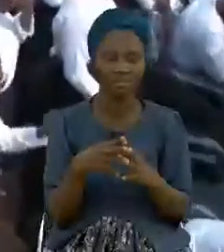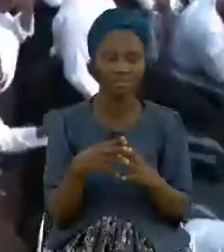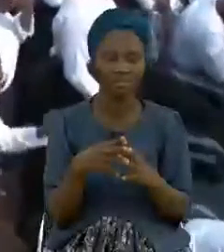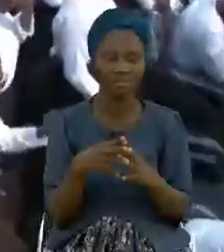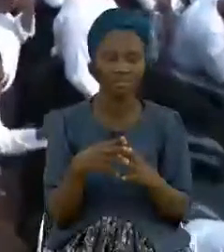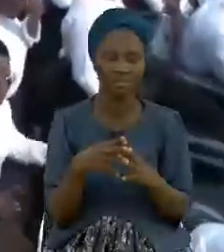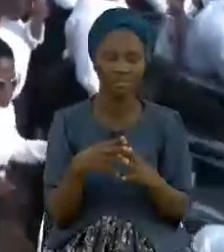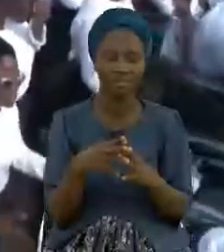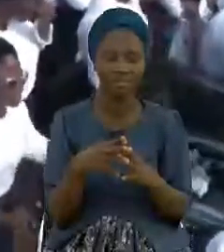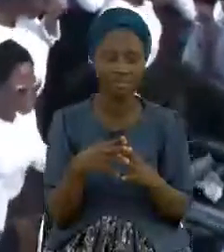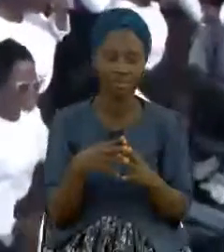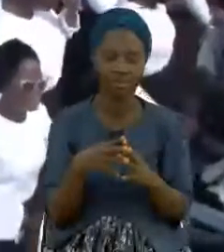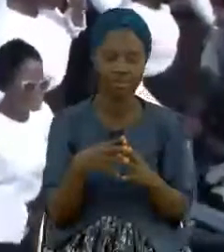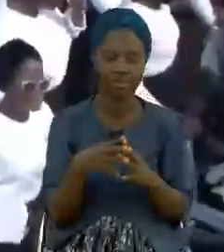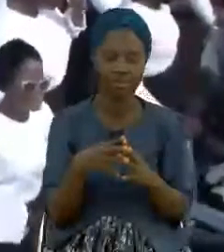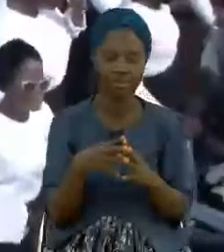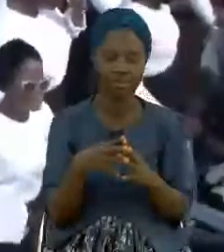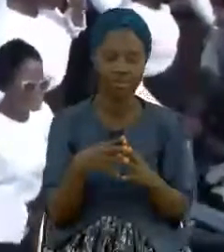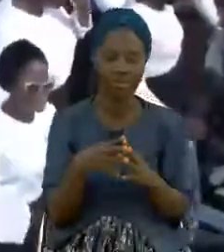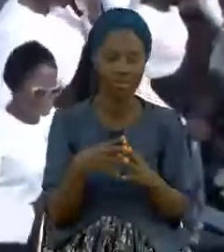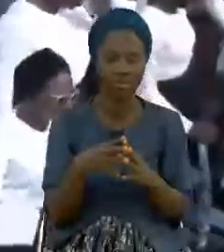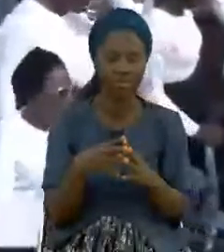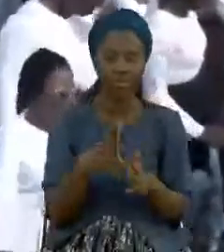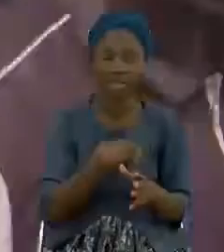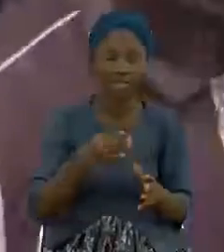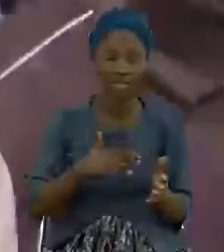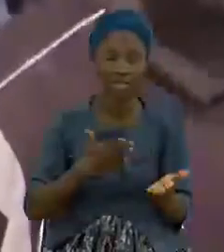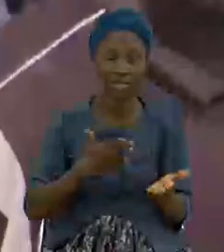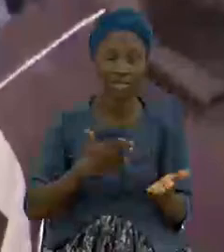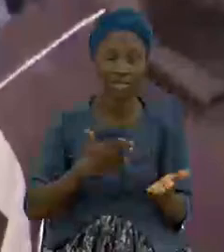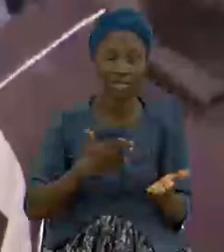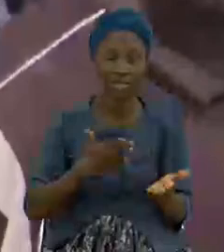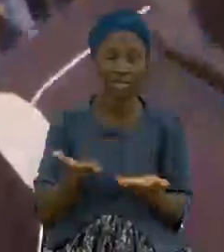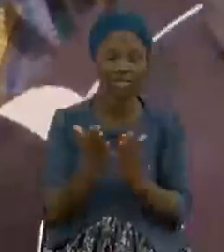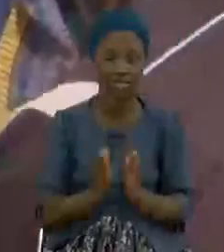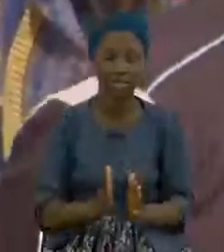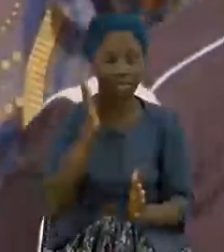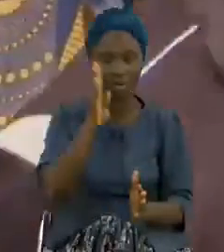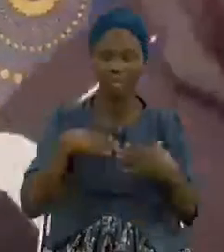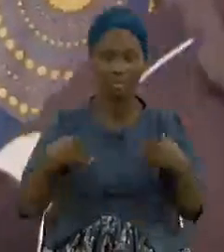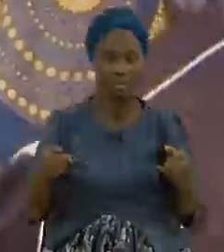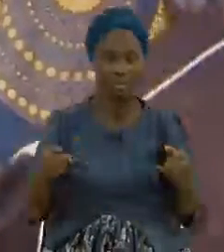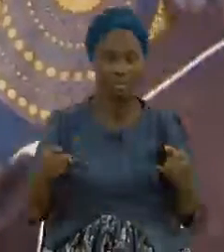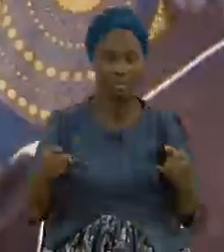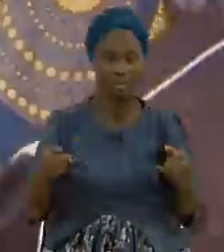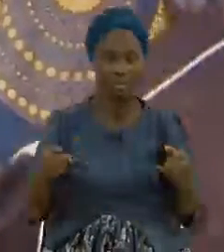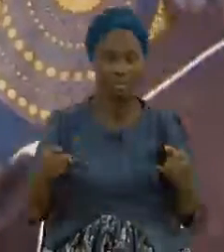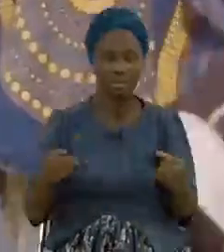My servant shall be healed. He sent his word